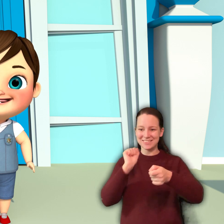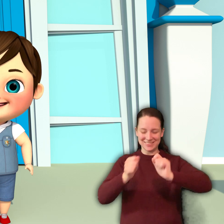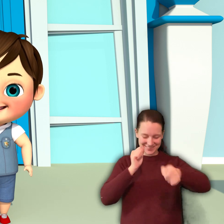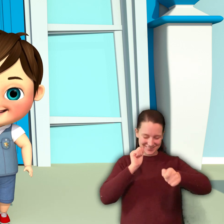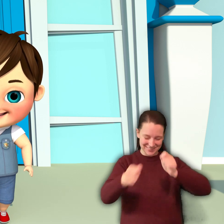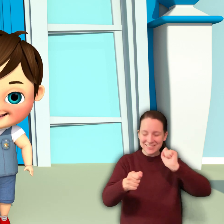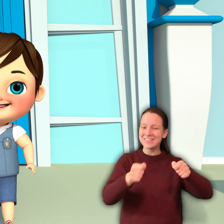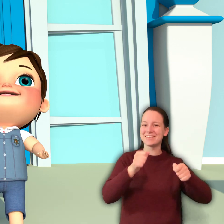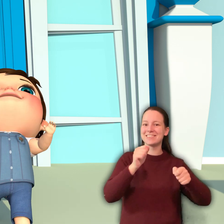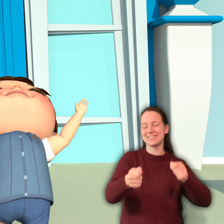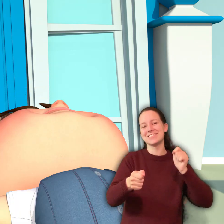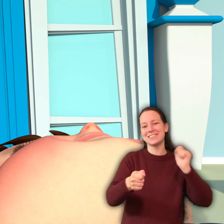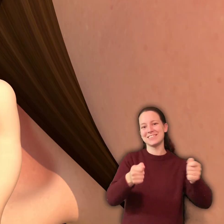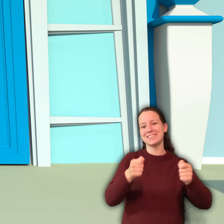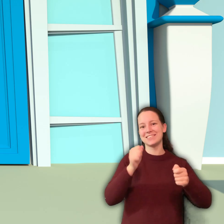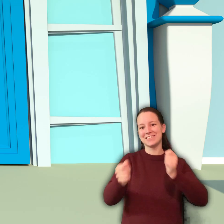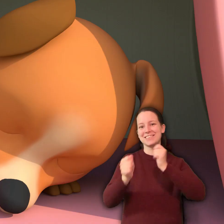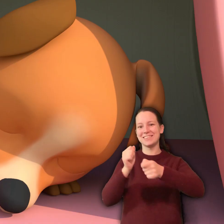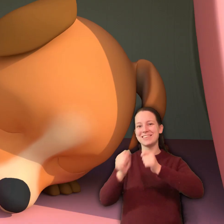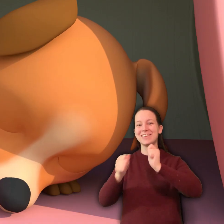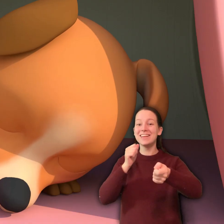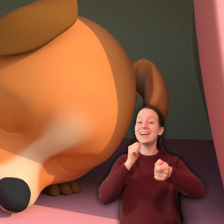thank you